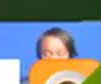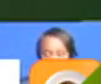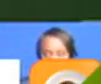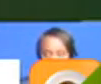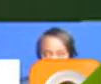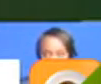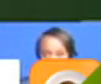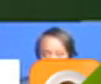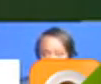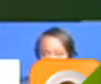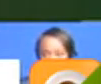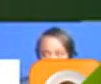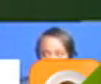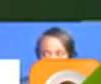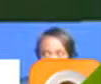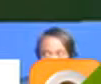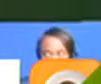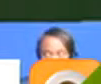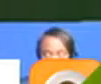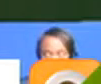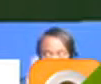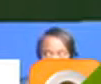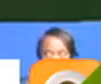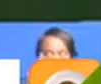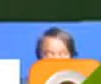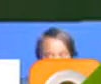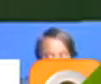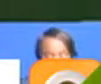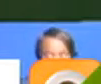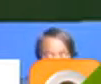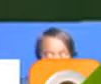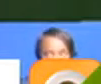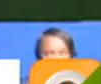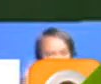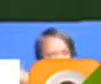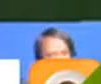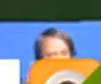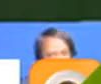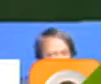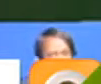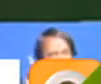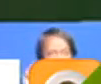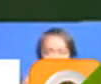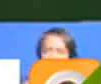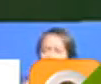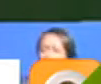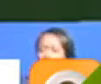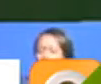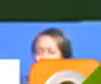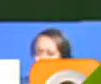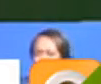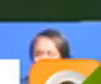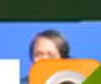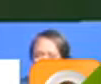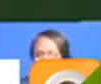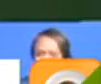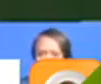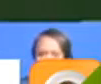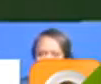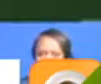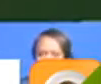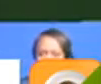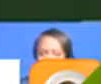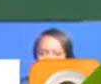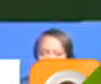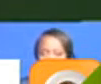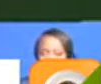when I said MPs, did I say UDA alone? Yes. Oh, sorry. I needed to